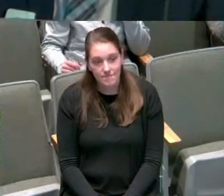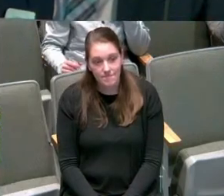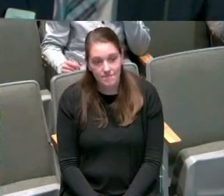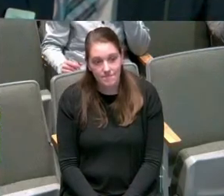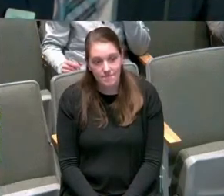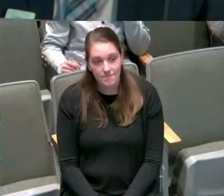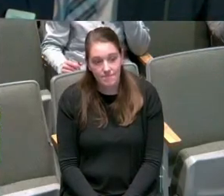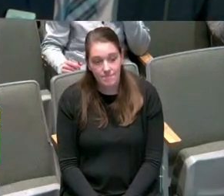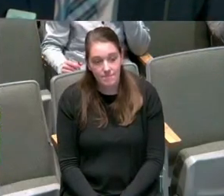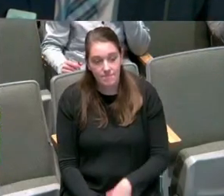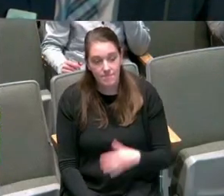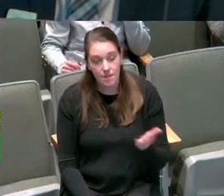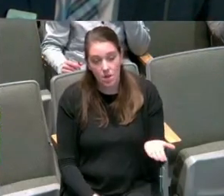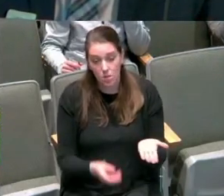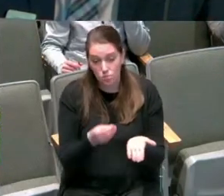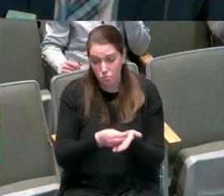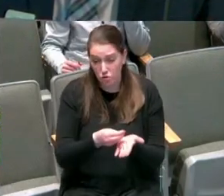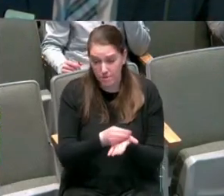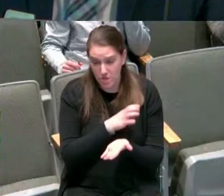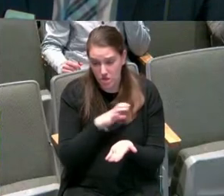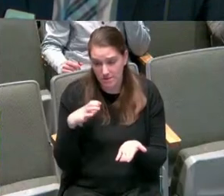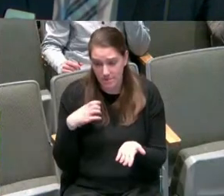Appropriations Committee